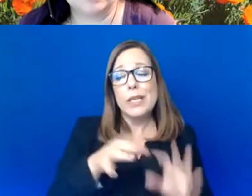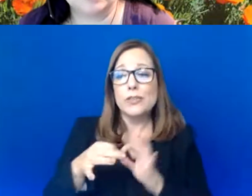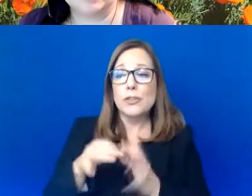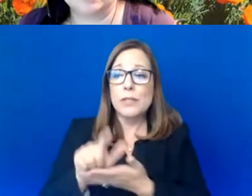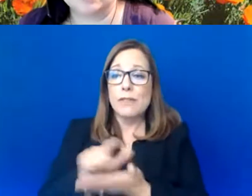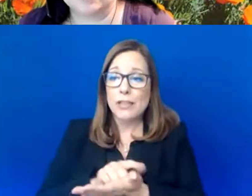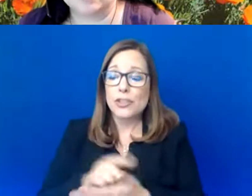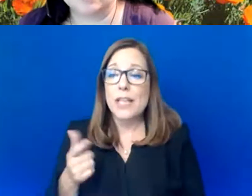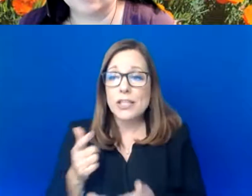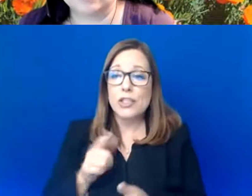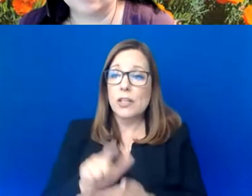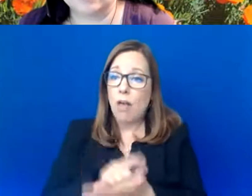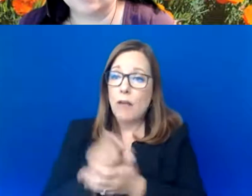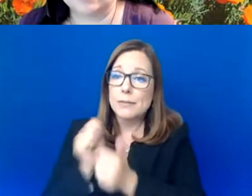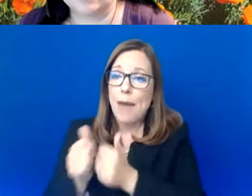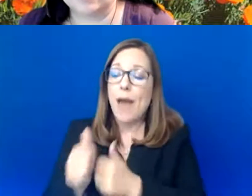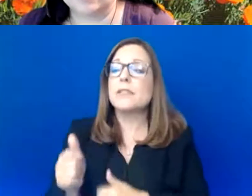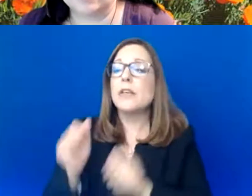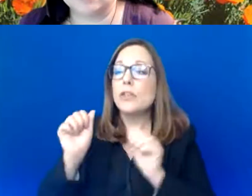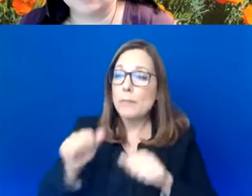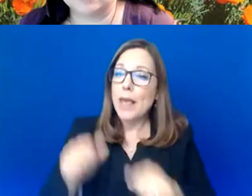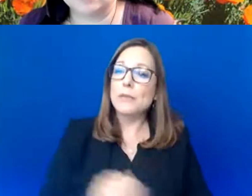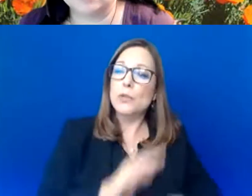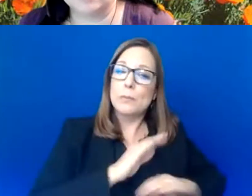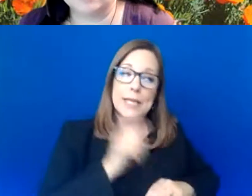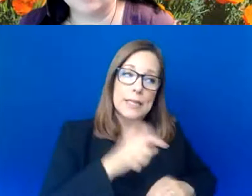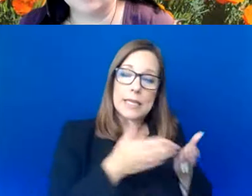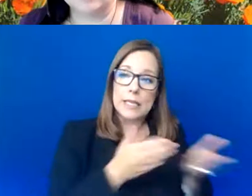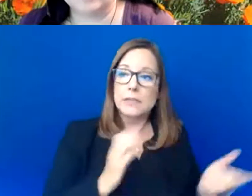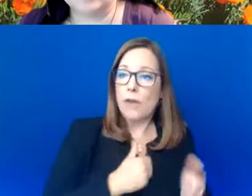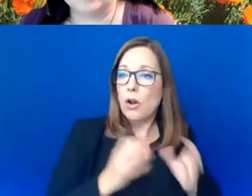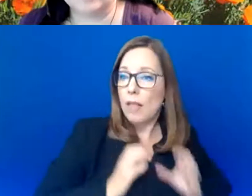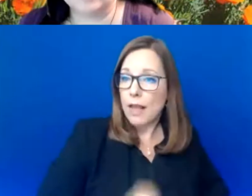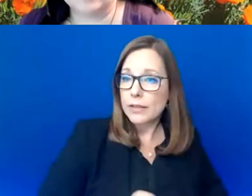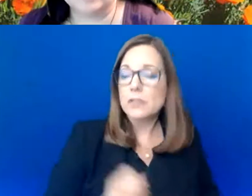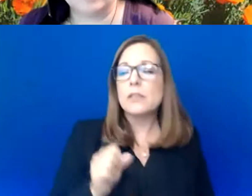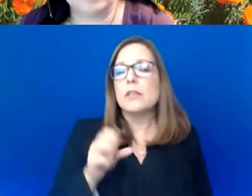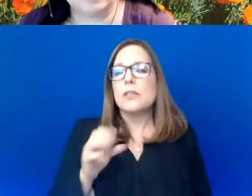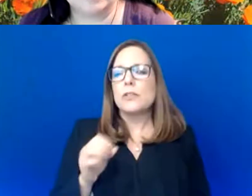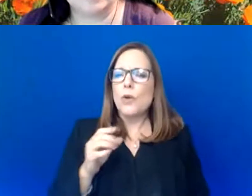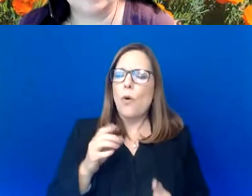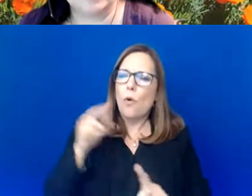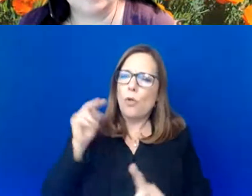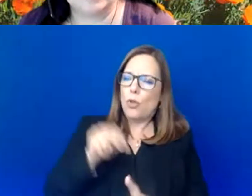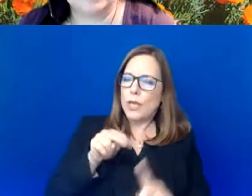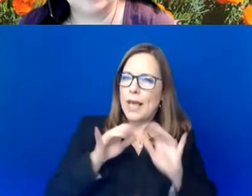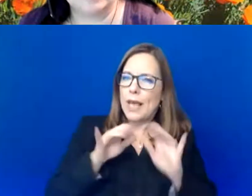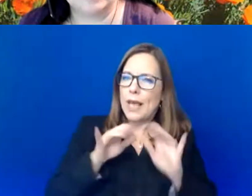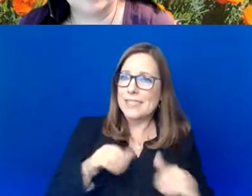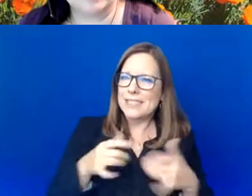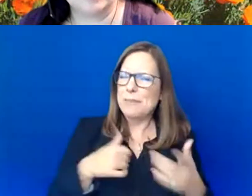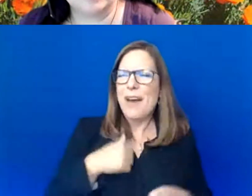with our clients to meet their needs. So consistently, I have found that no one ever